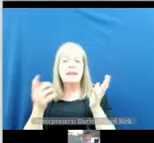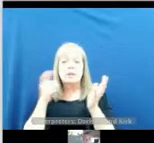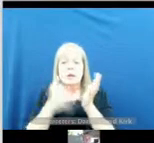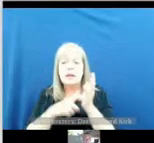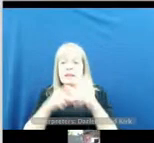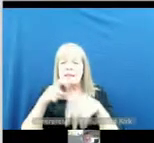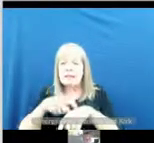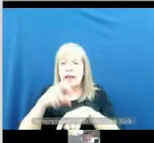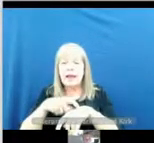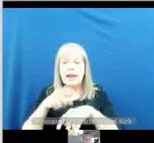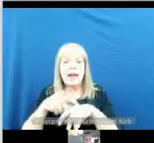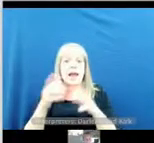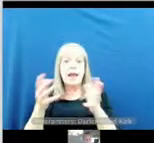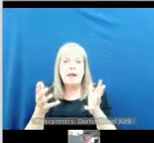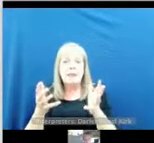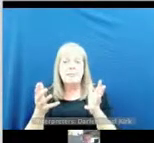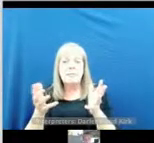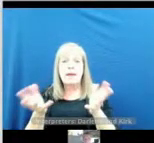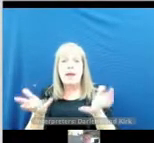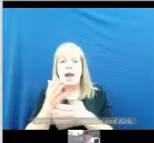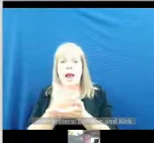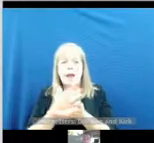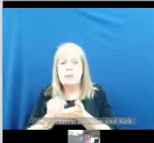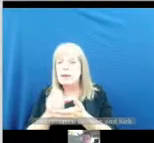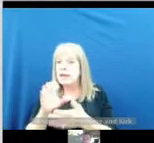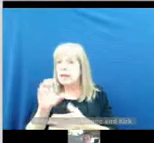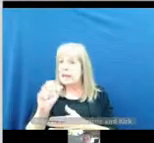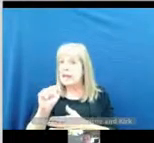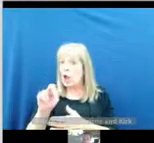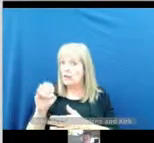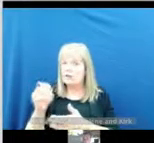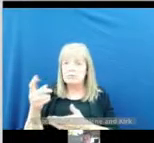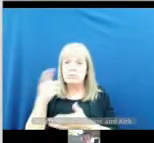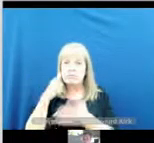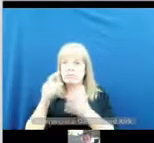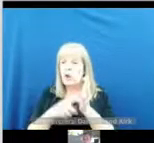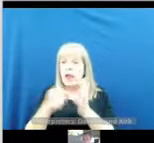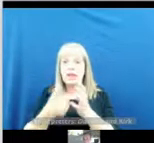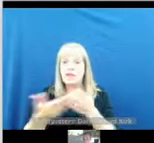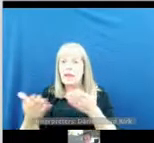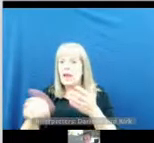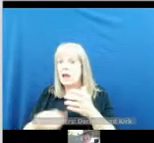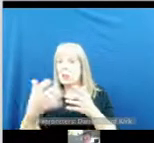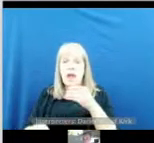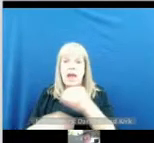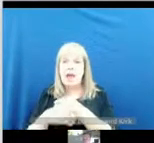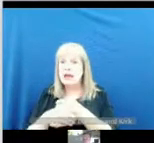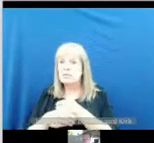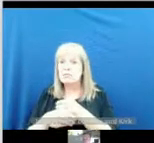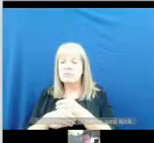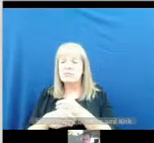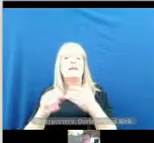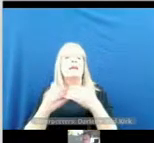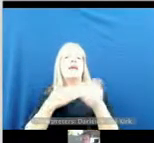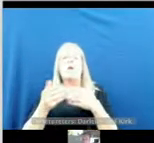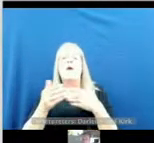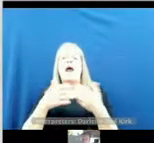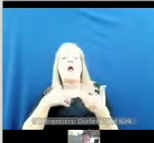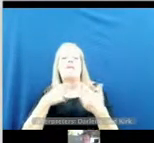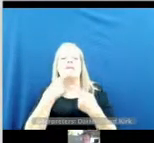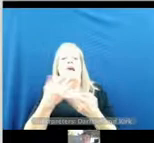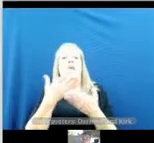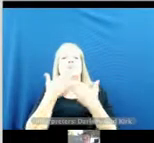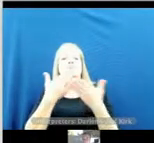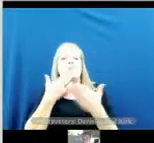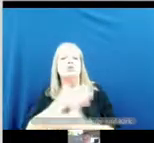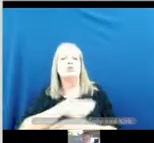clock, and I want to look at Carrie to see if there are any other thoughts that you might want to add here. I've appreciated your time, and I truly hope